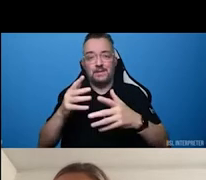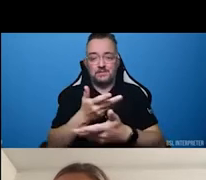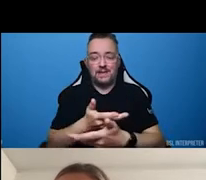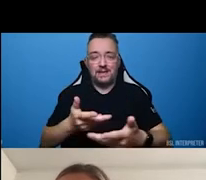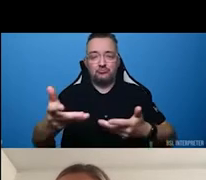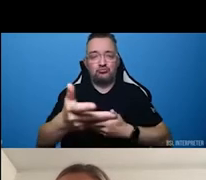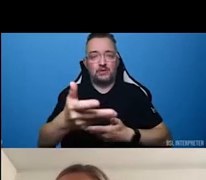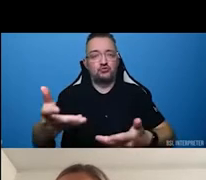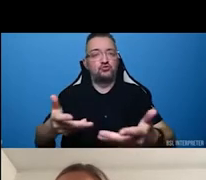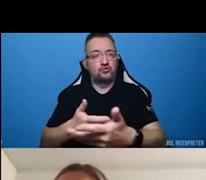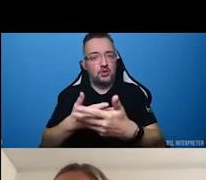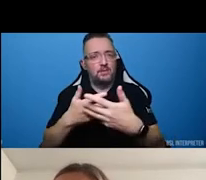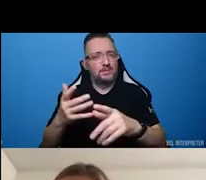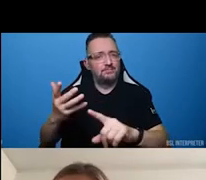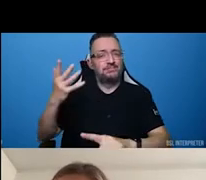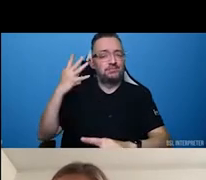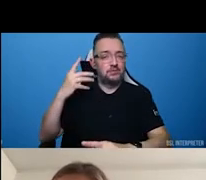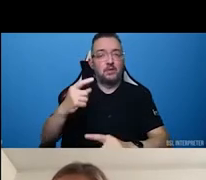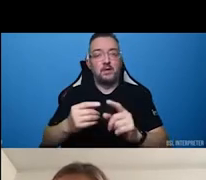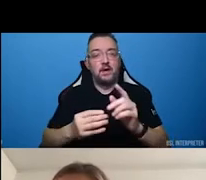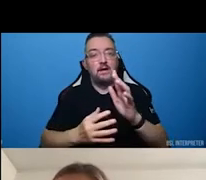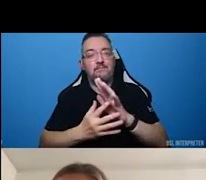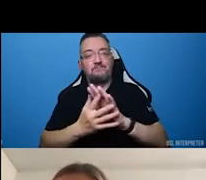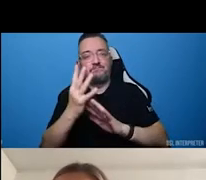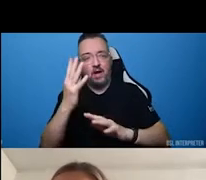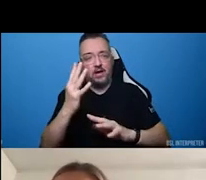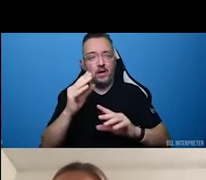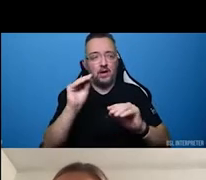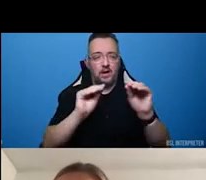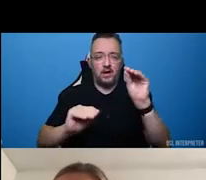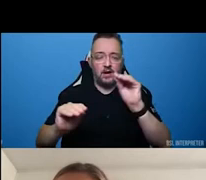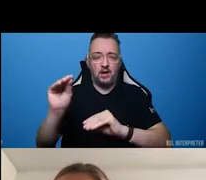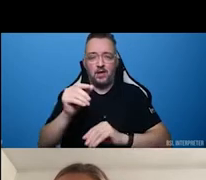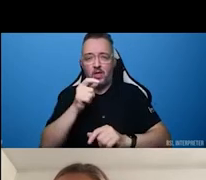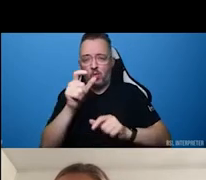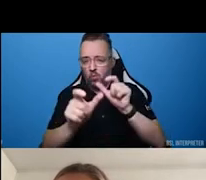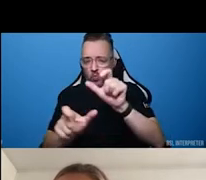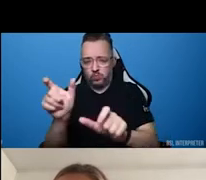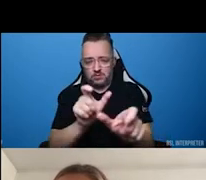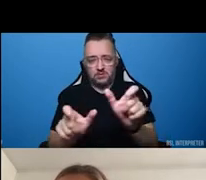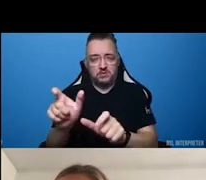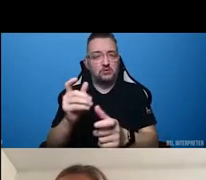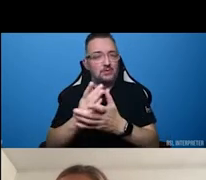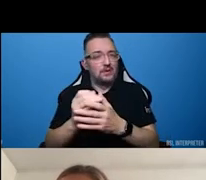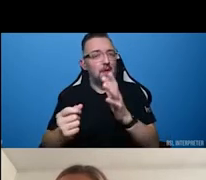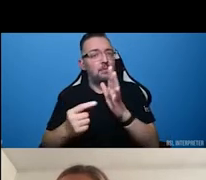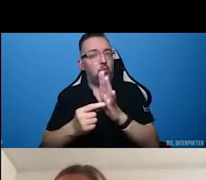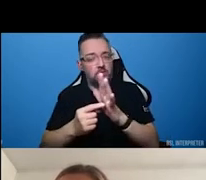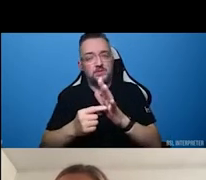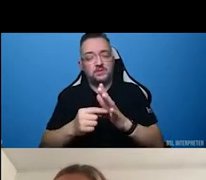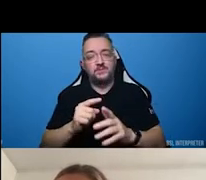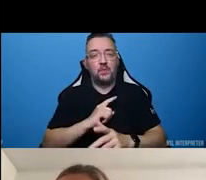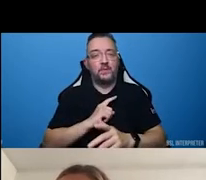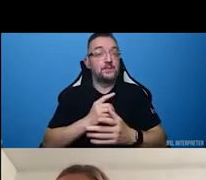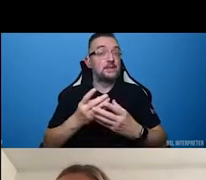place. So fire typologies became a very important reference in the pavilion to the point that